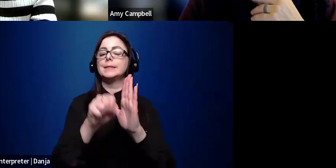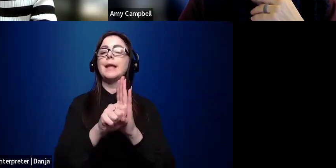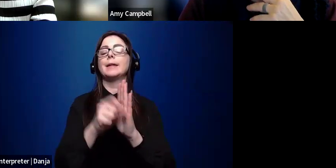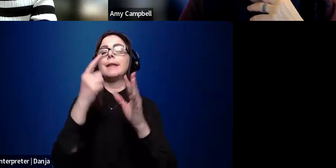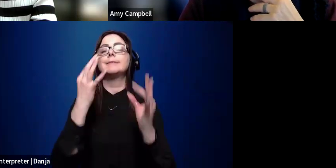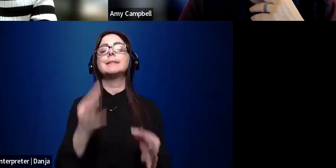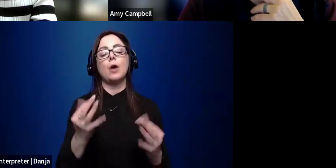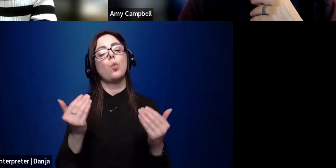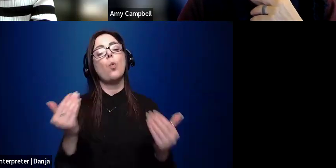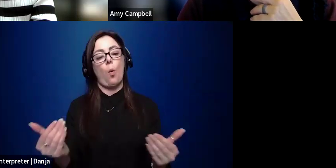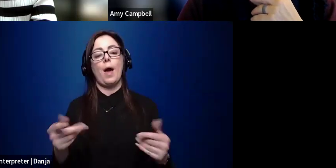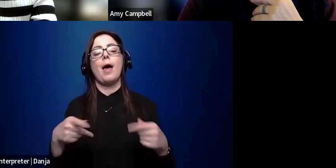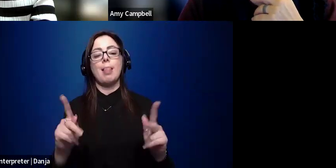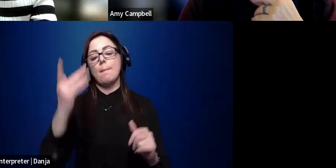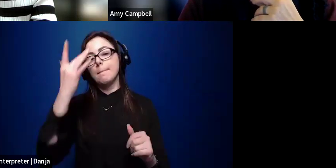do.